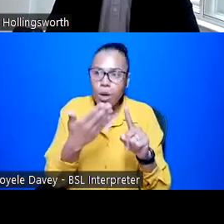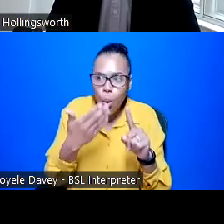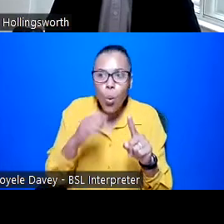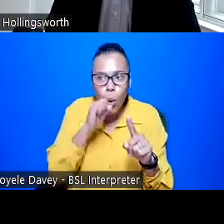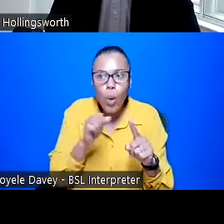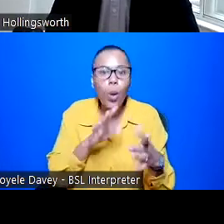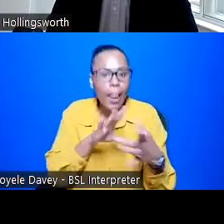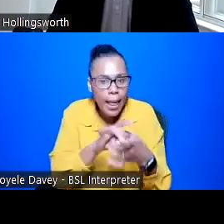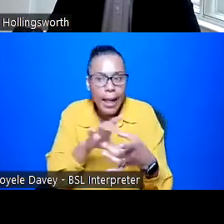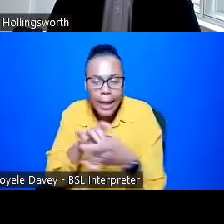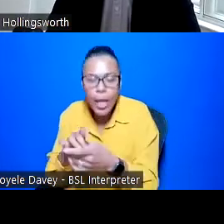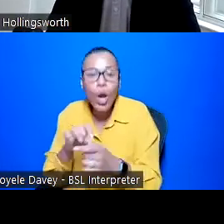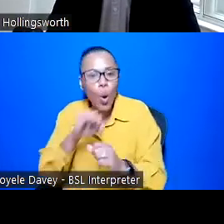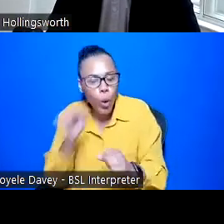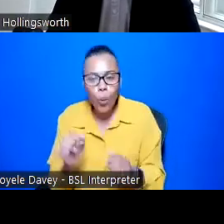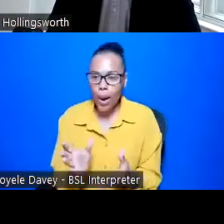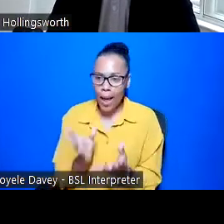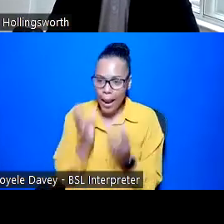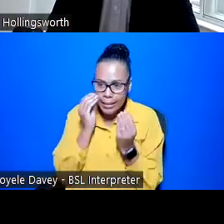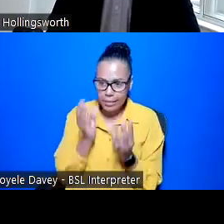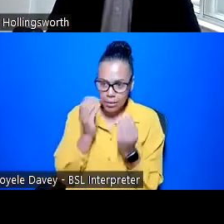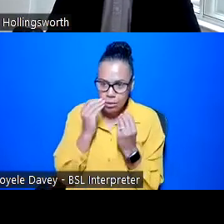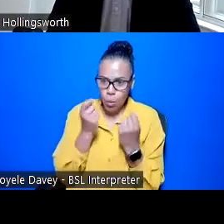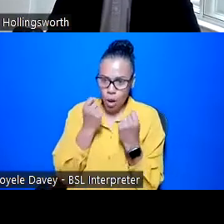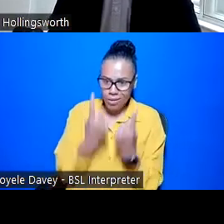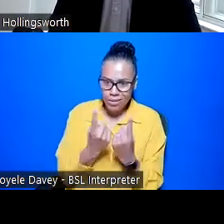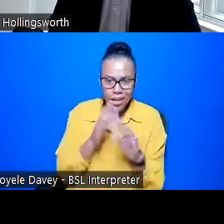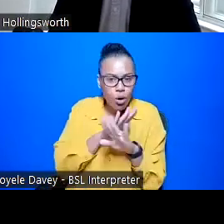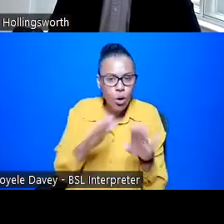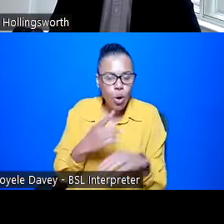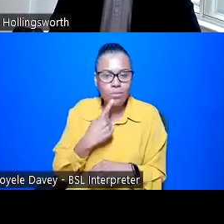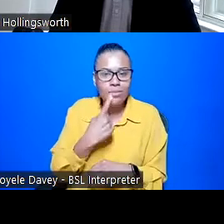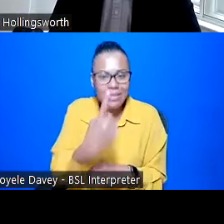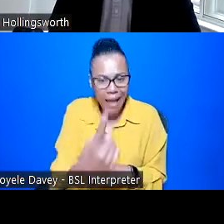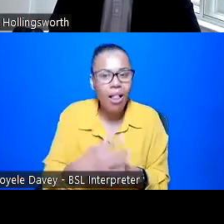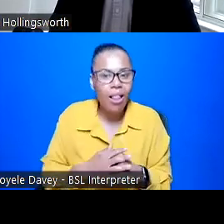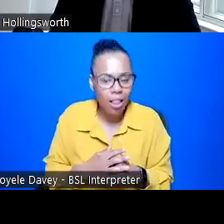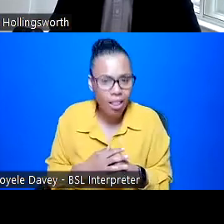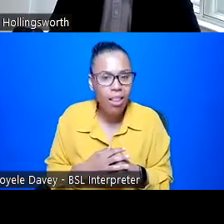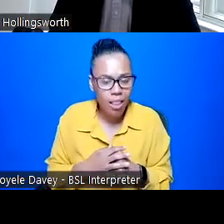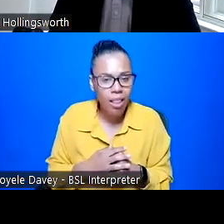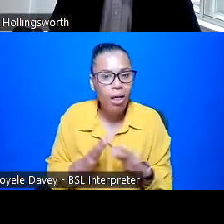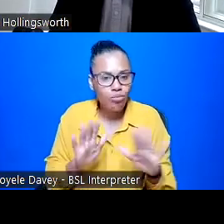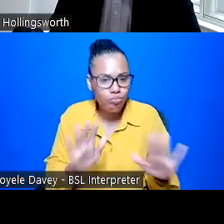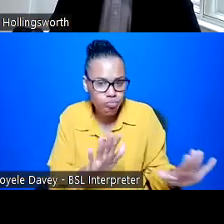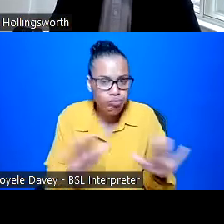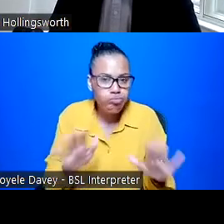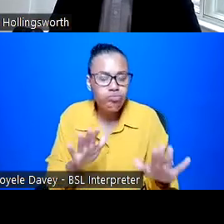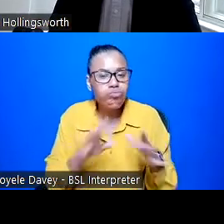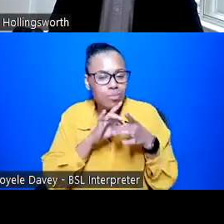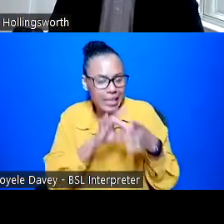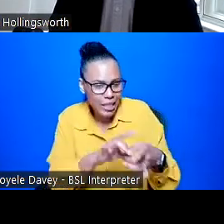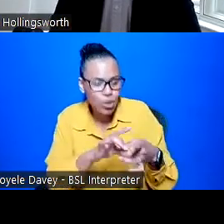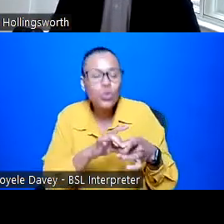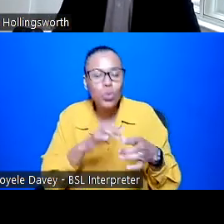to listen, to understand, and not simply to tell when it comes to the delivery of our ambition and our strategy. Because